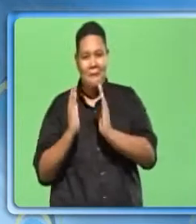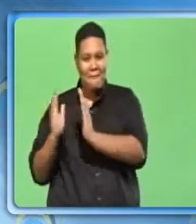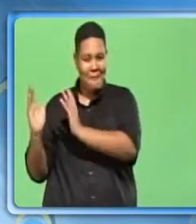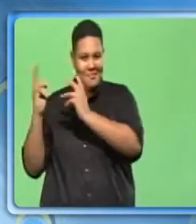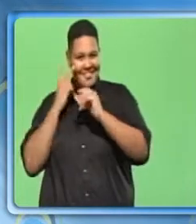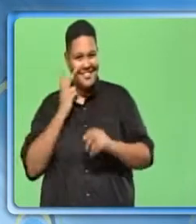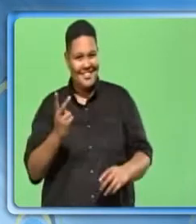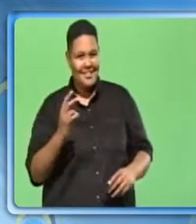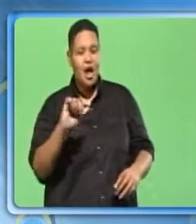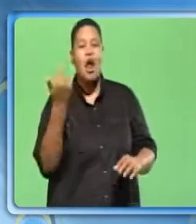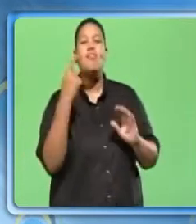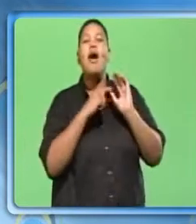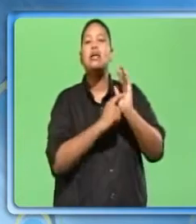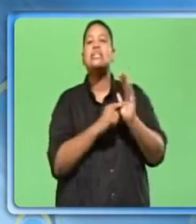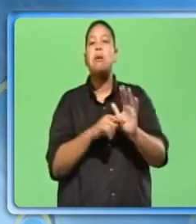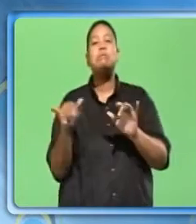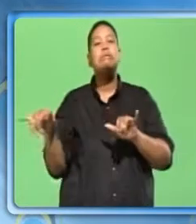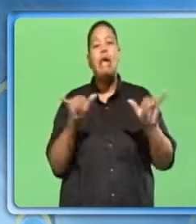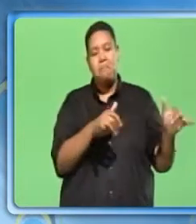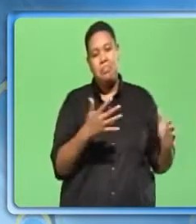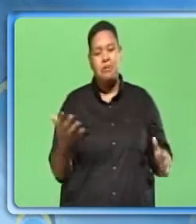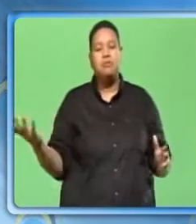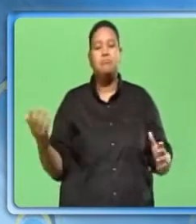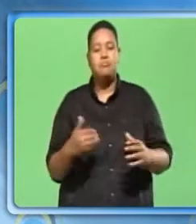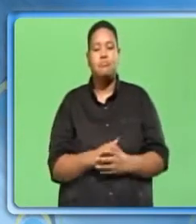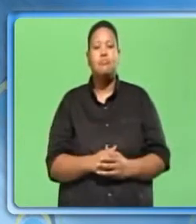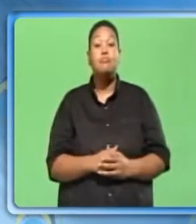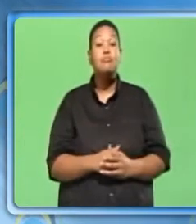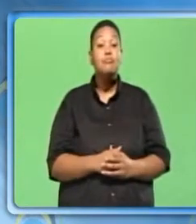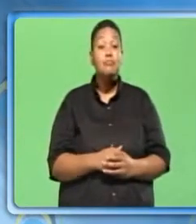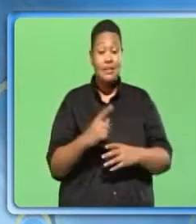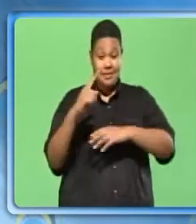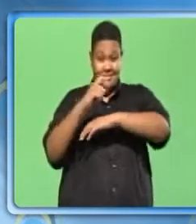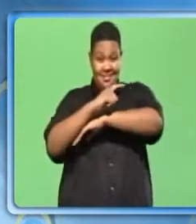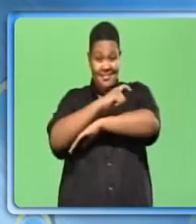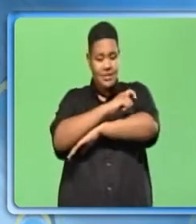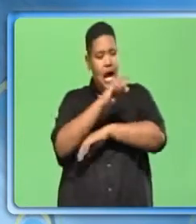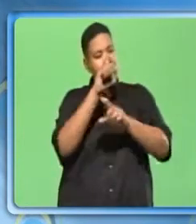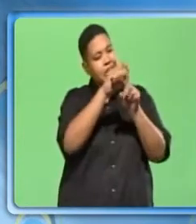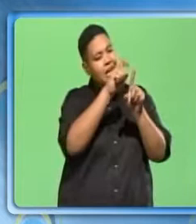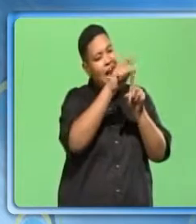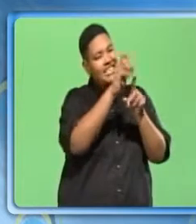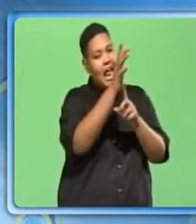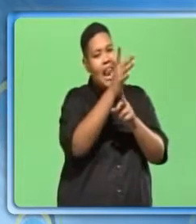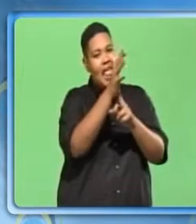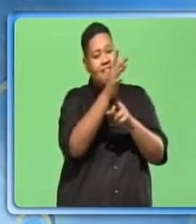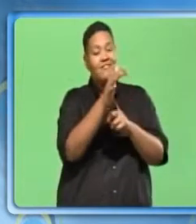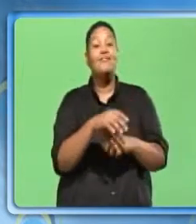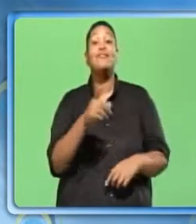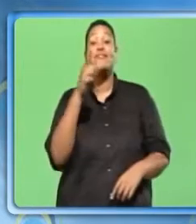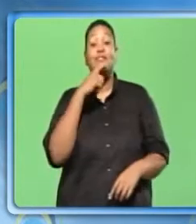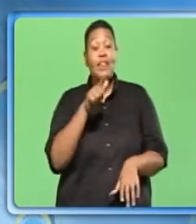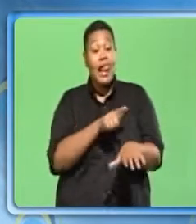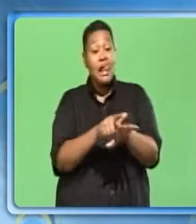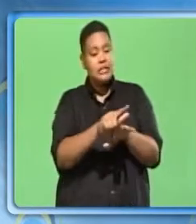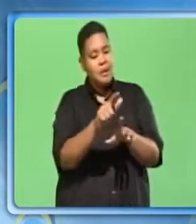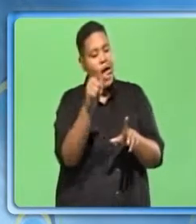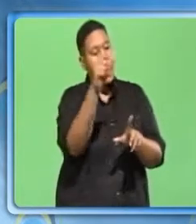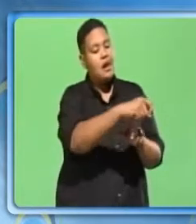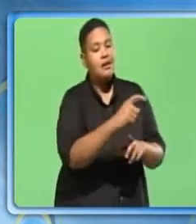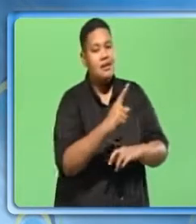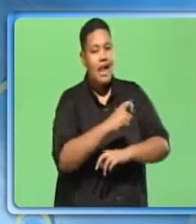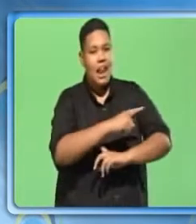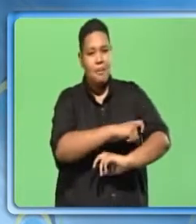Here's another example of saying the same thing. The caterpillar eats the leaves of the plant. The lizard eats the caterpillar.